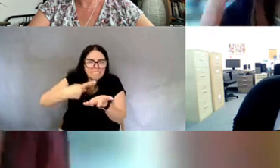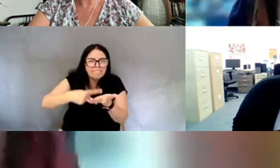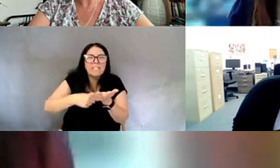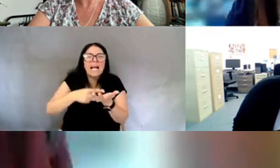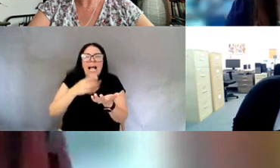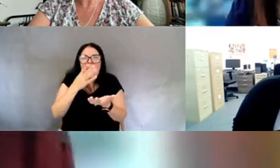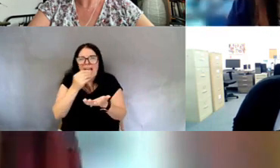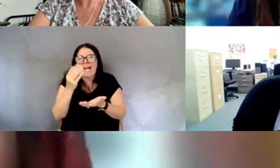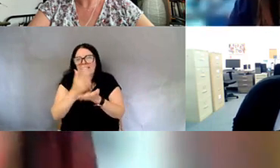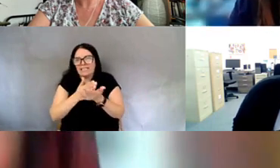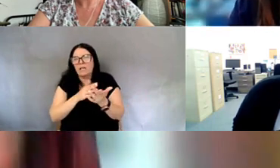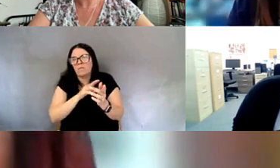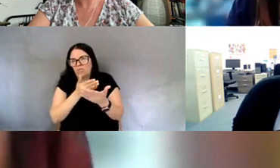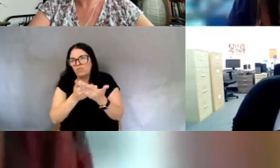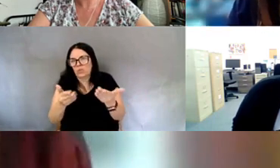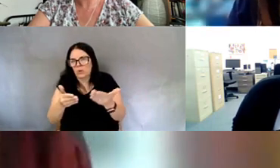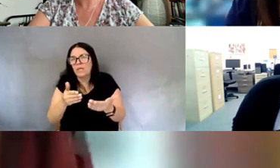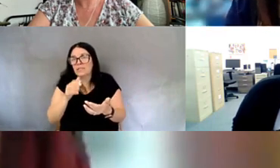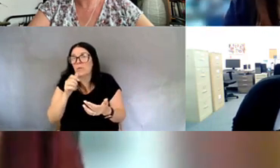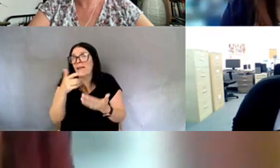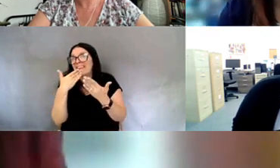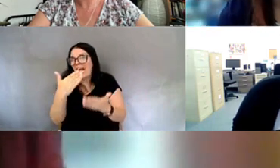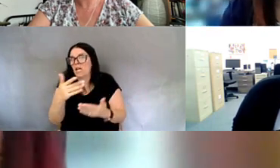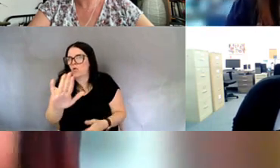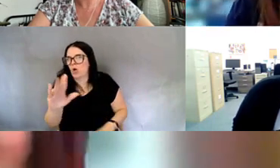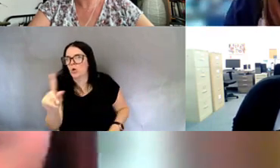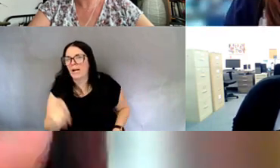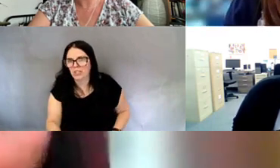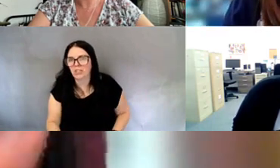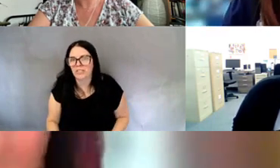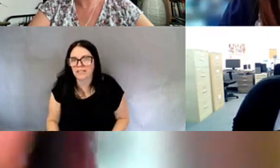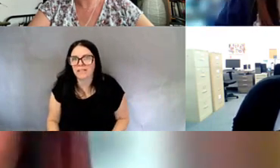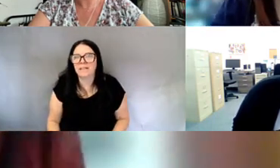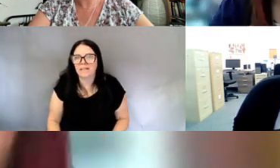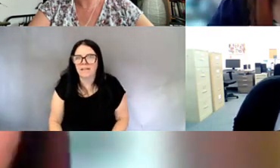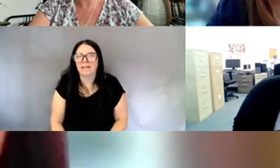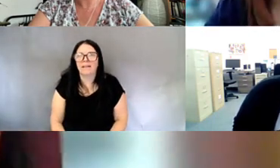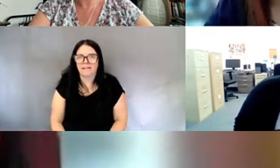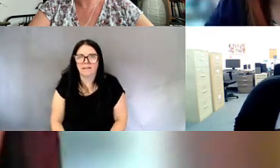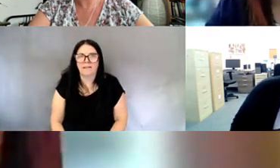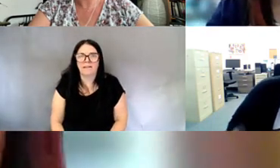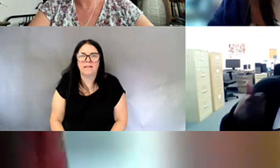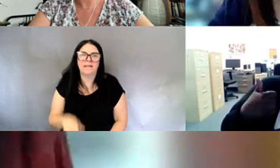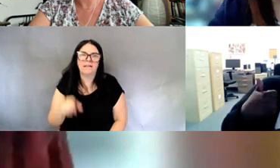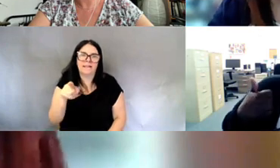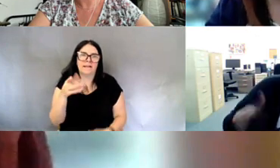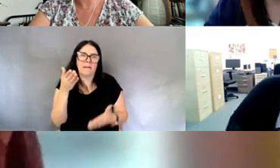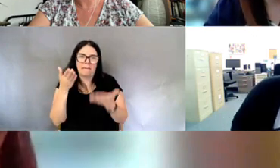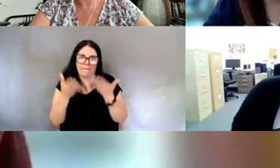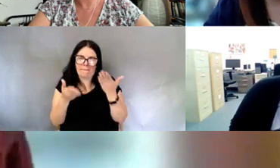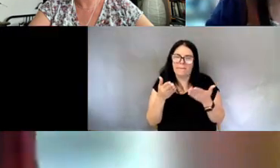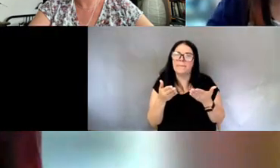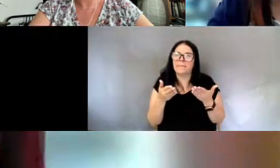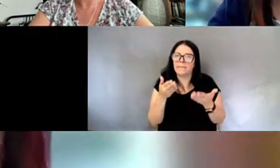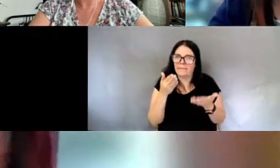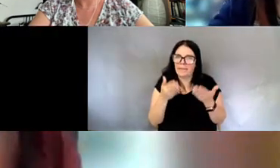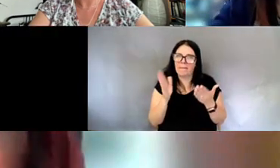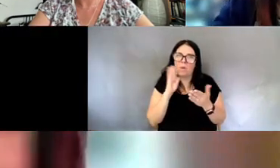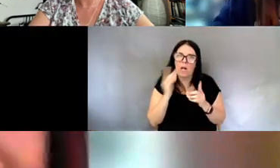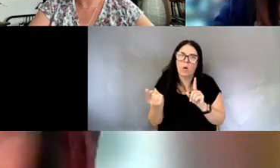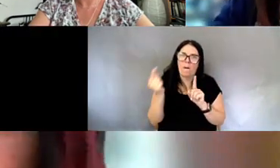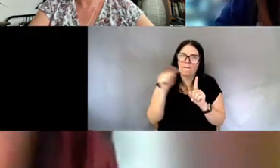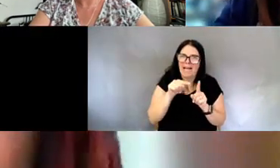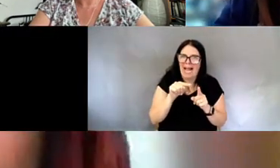apply right away as well. Thank you for that question. Now, perhaps we can go back to the slides because